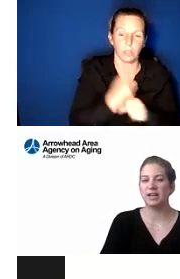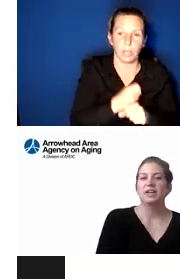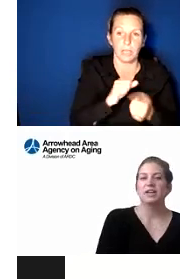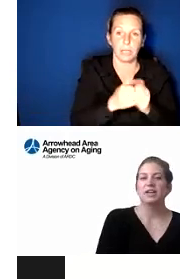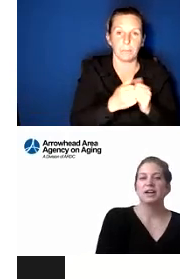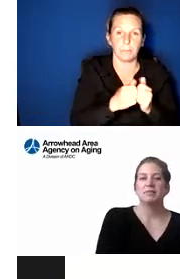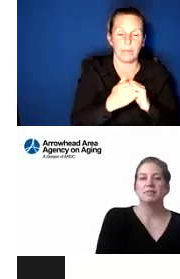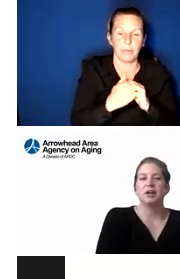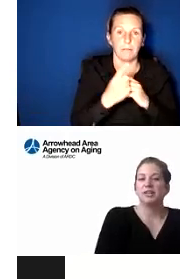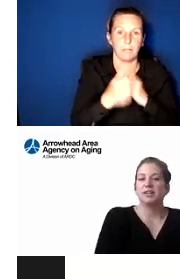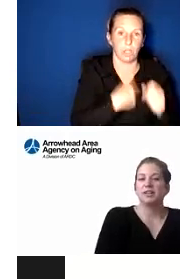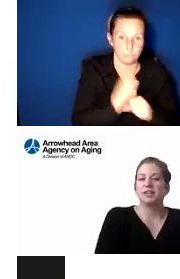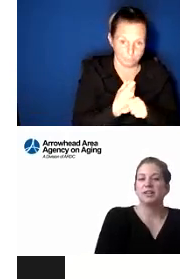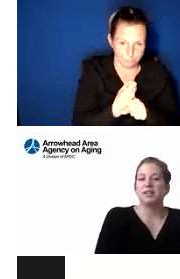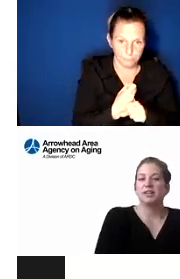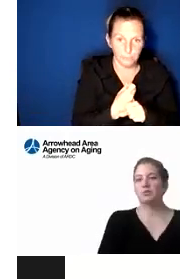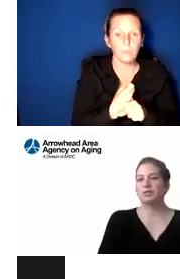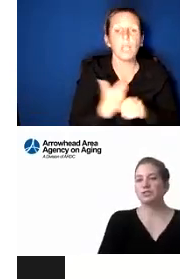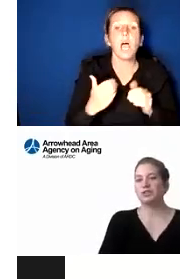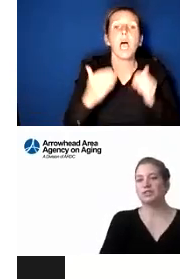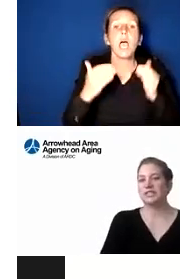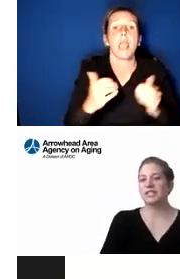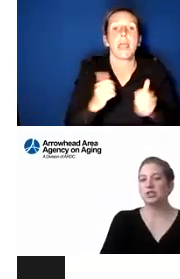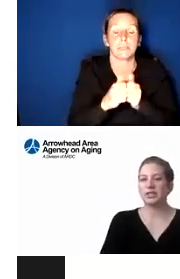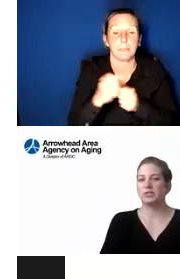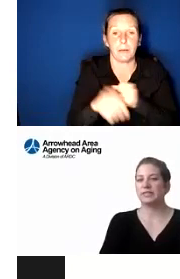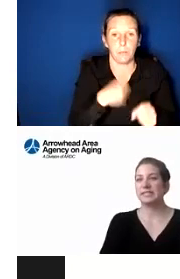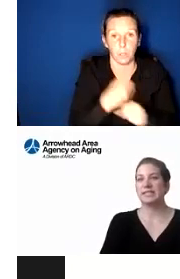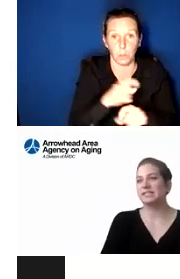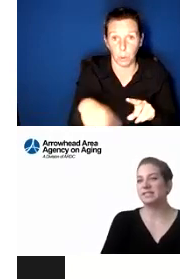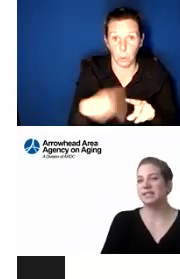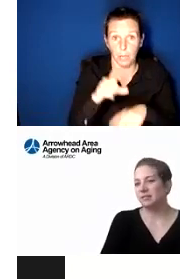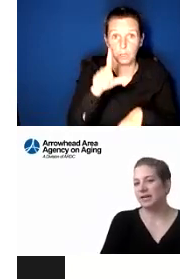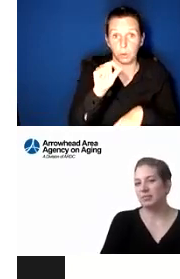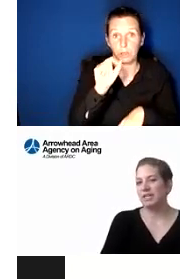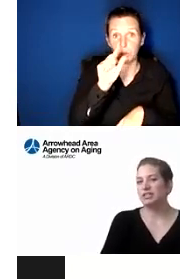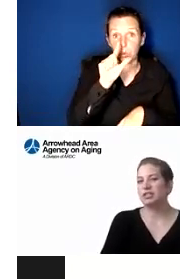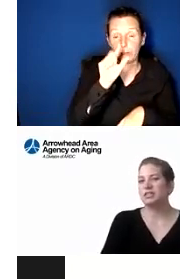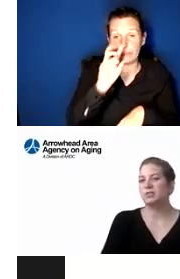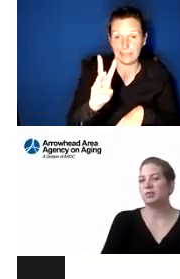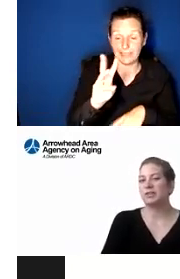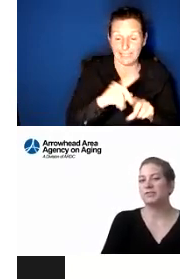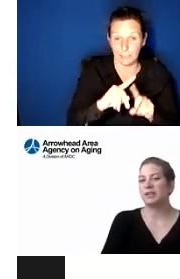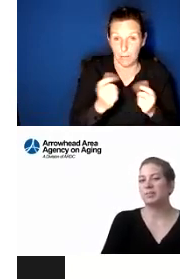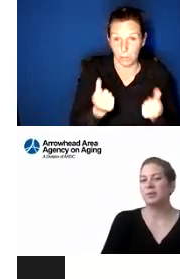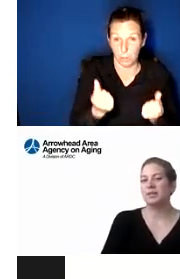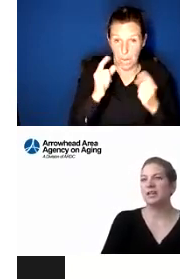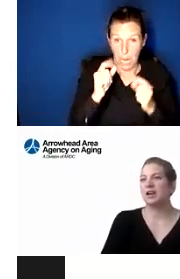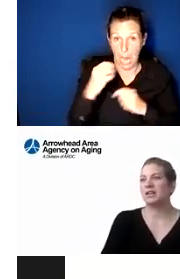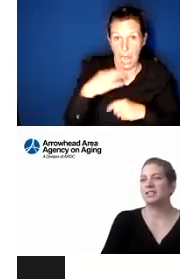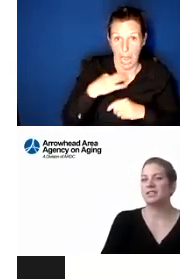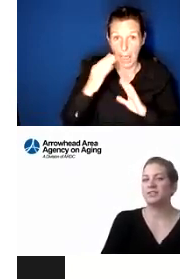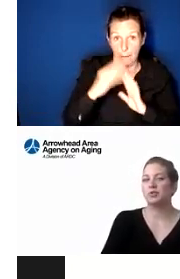round. Our next competitive round will start in 2026, but applications will be available